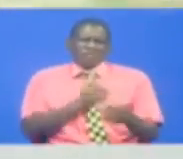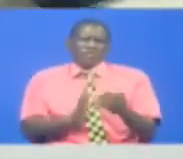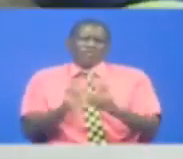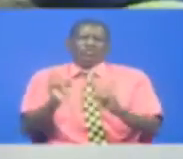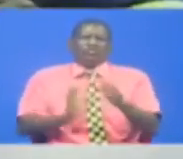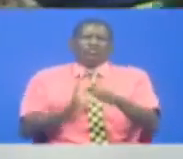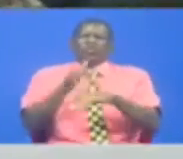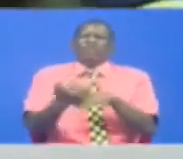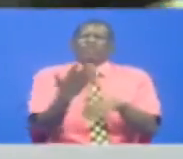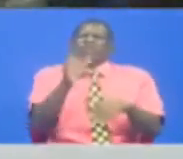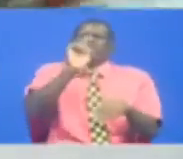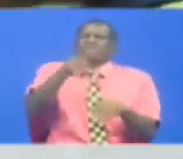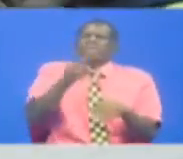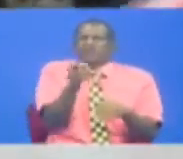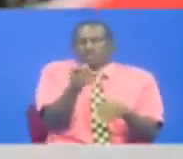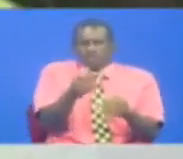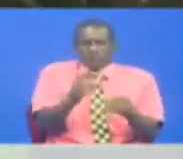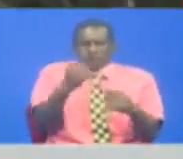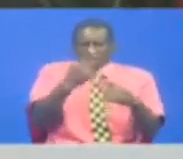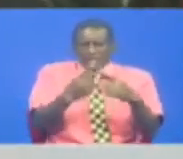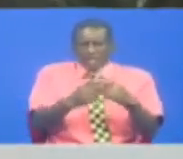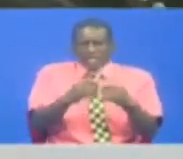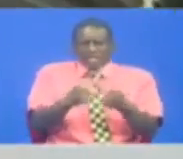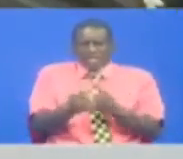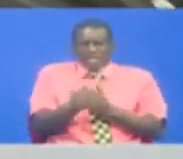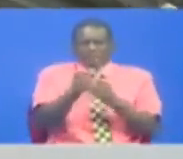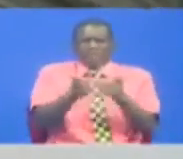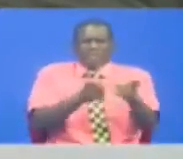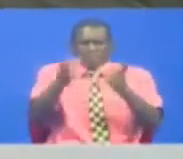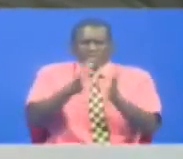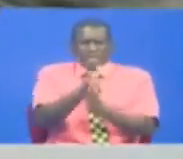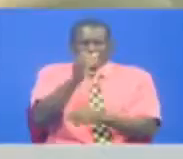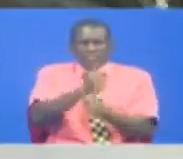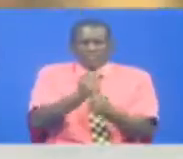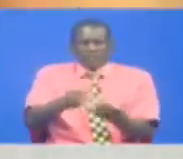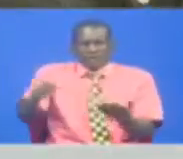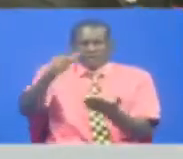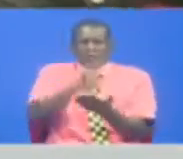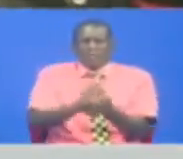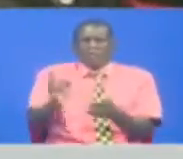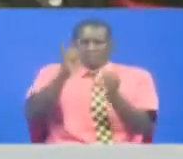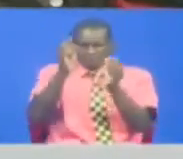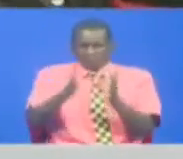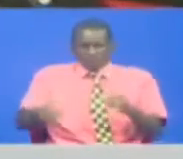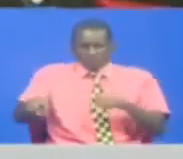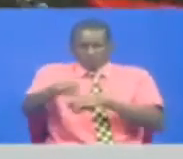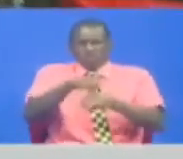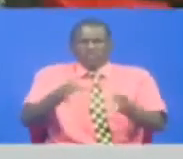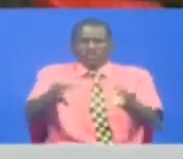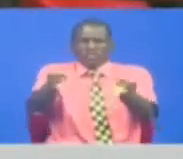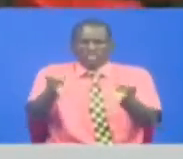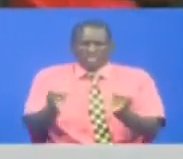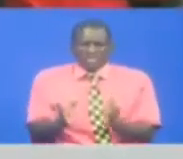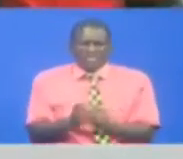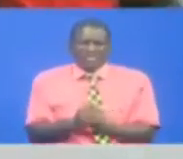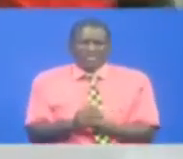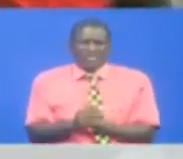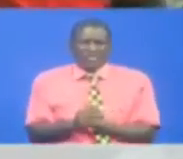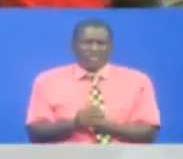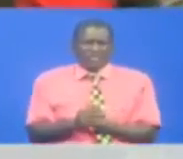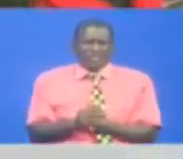annually, will be undertaken by a scheme manager and staff appointed by the Cabinet Secretary of the National Treasury.